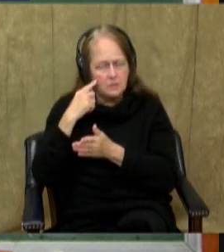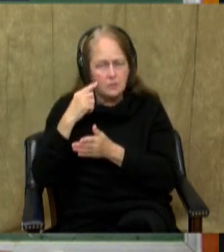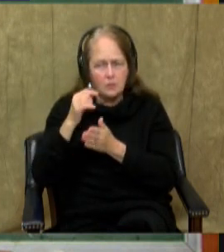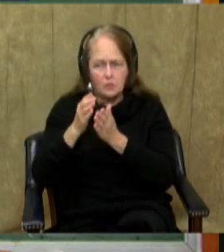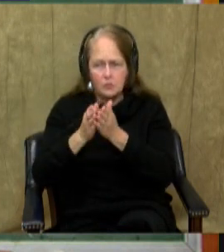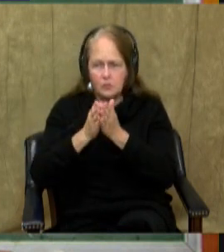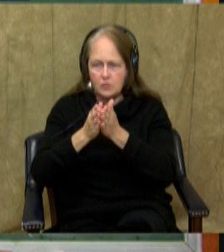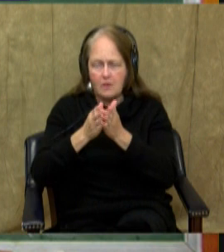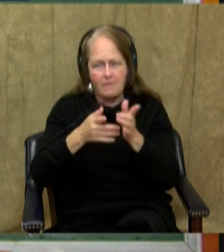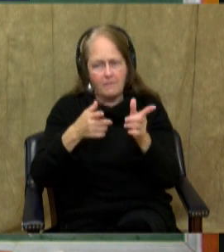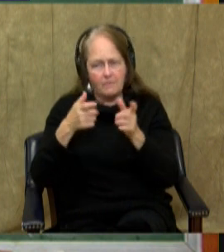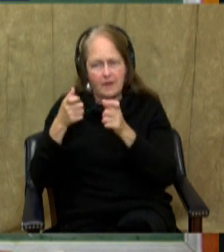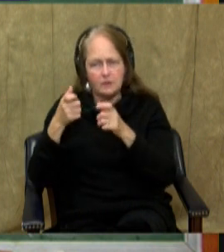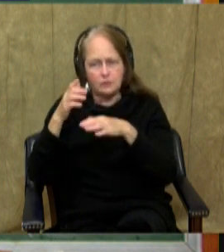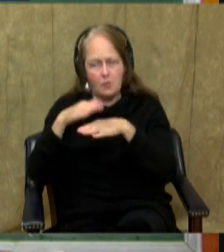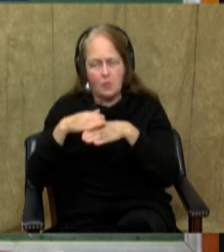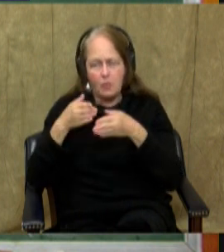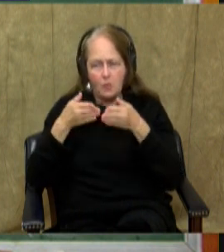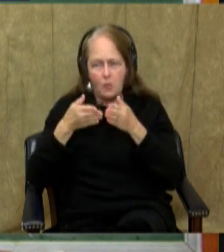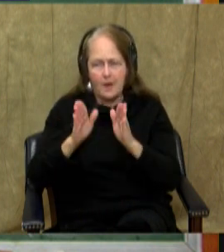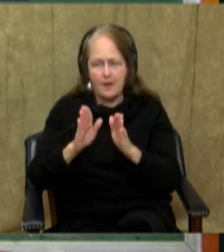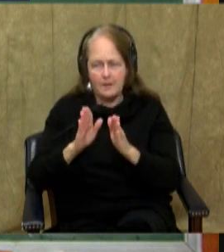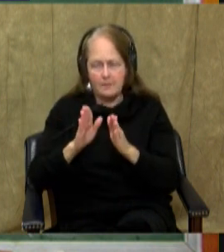vessels, okay,